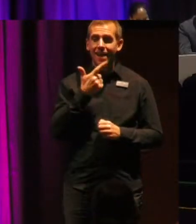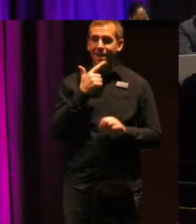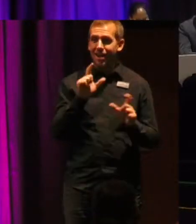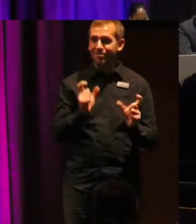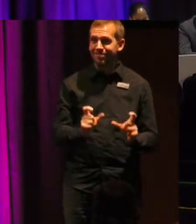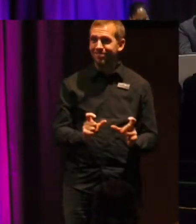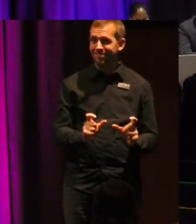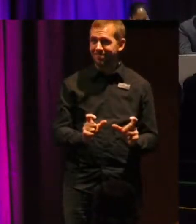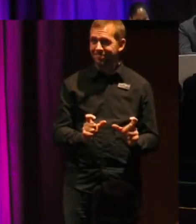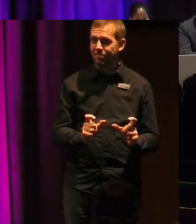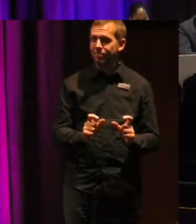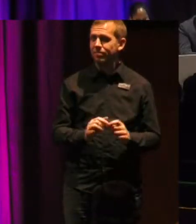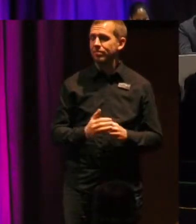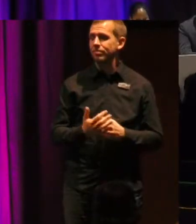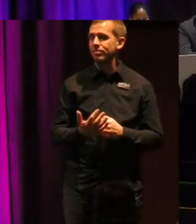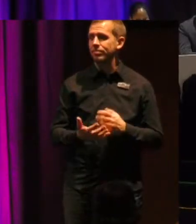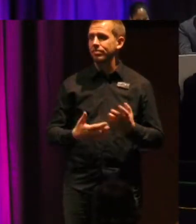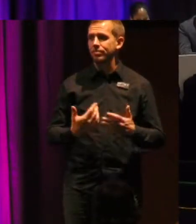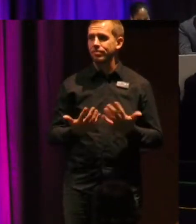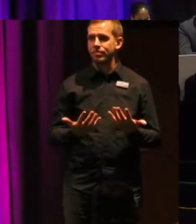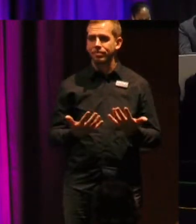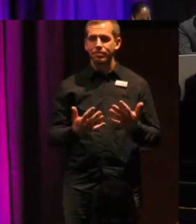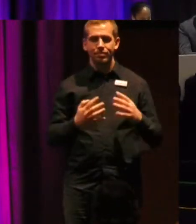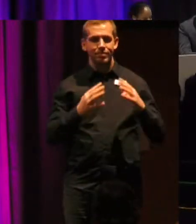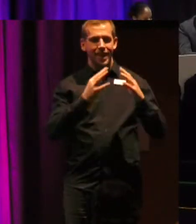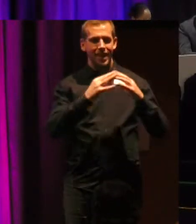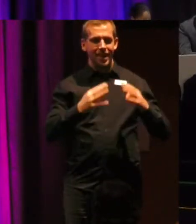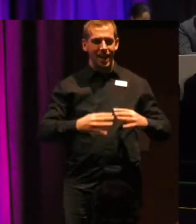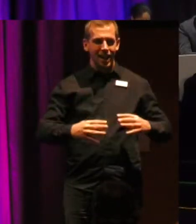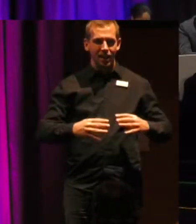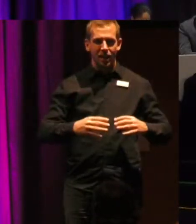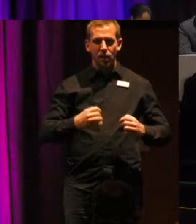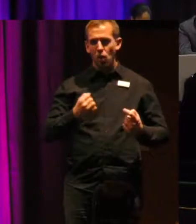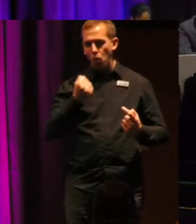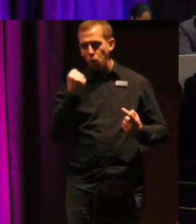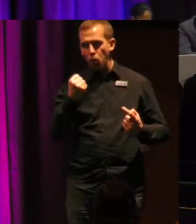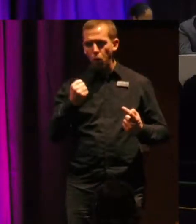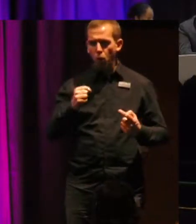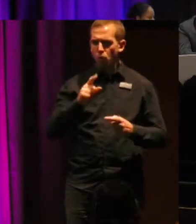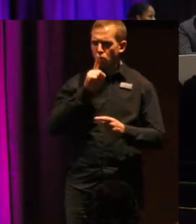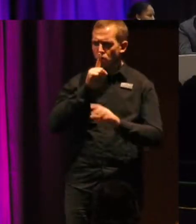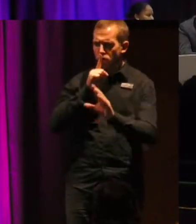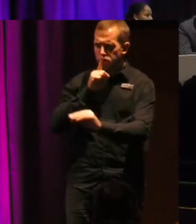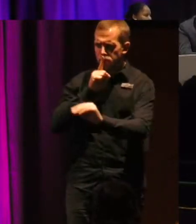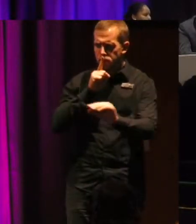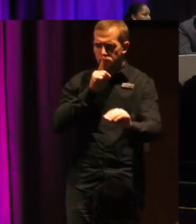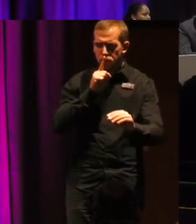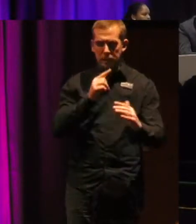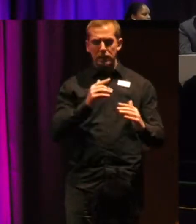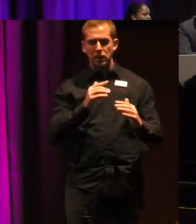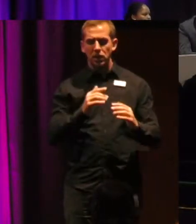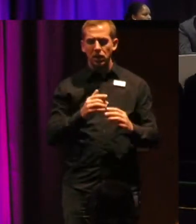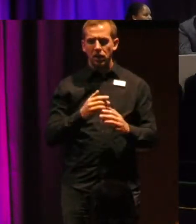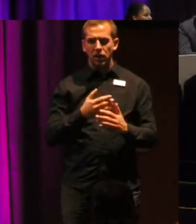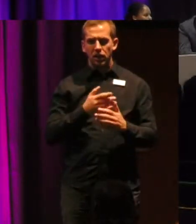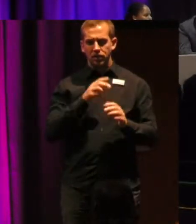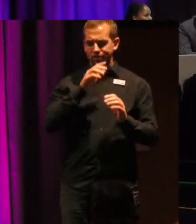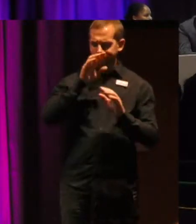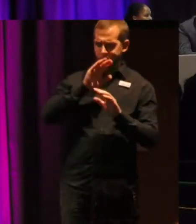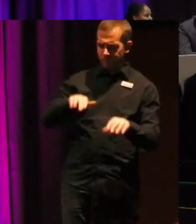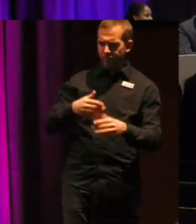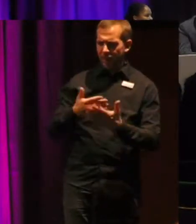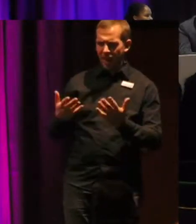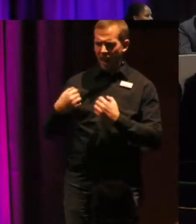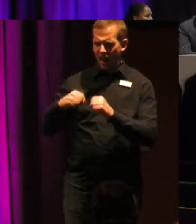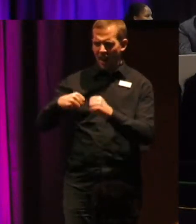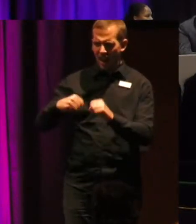of, this online intimidation, then putting off people from coming forward and speaking about it or taking actions. Maybe I come to